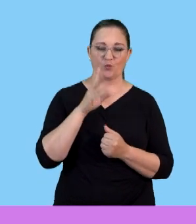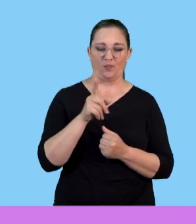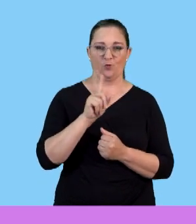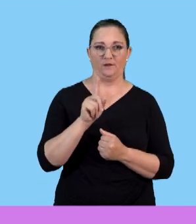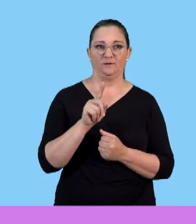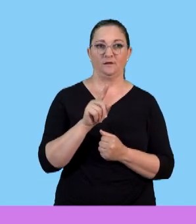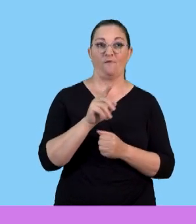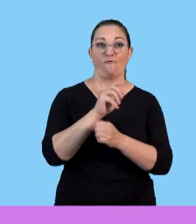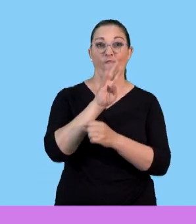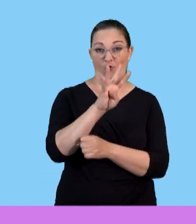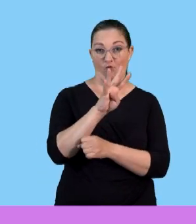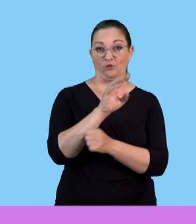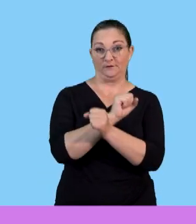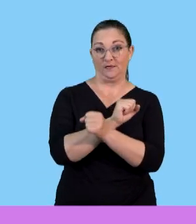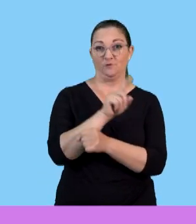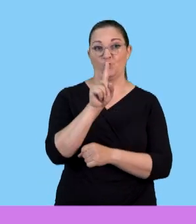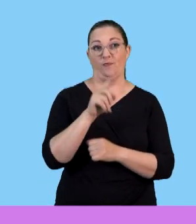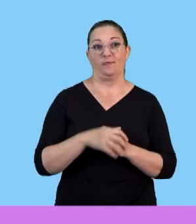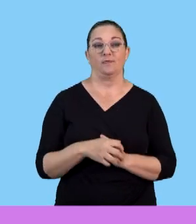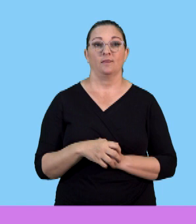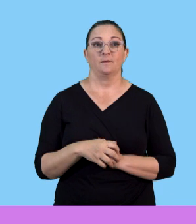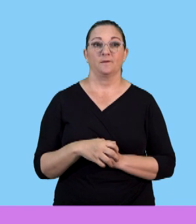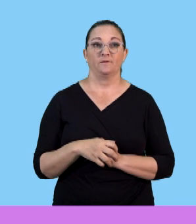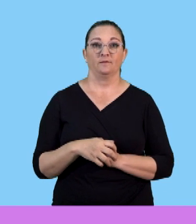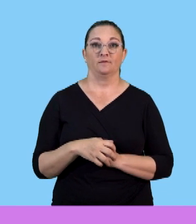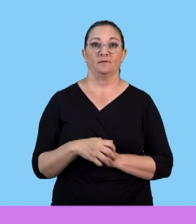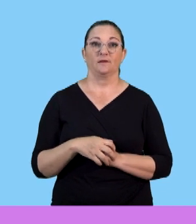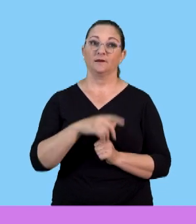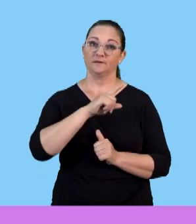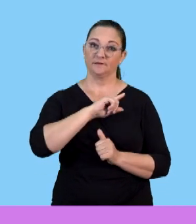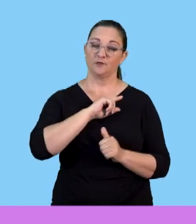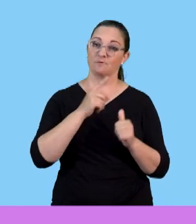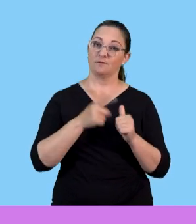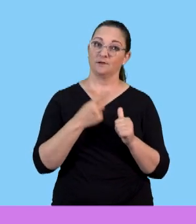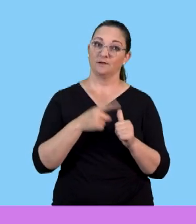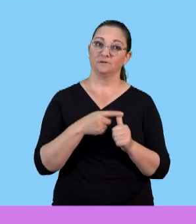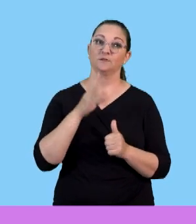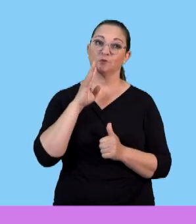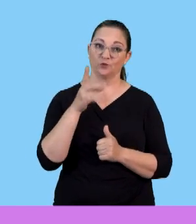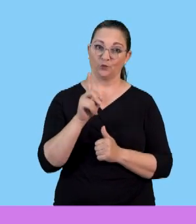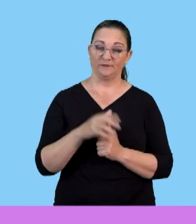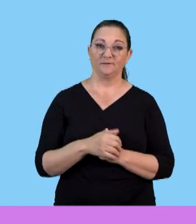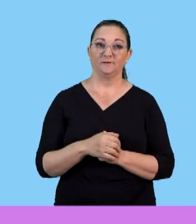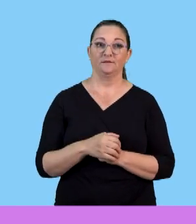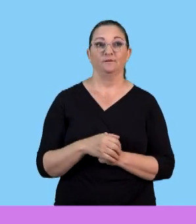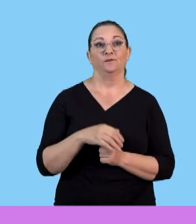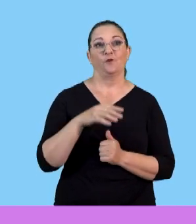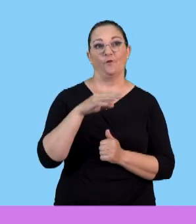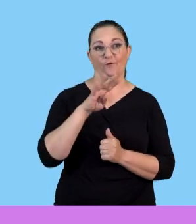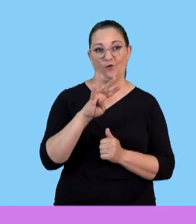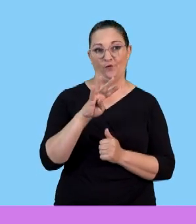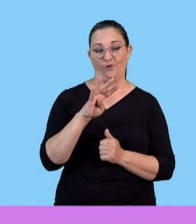to be 4 times 1. So then your answer will be